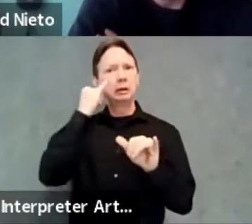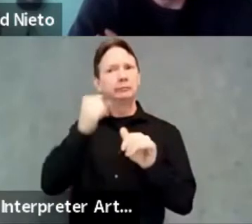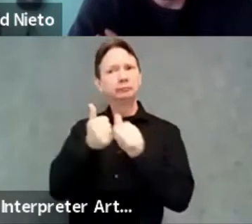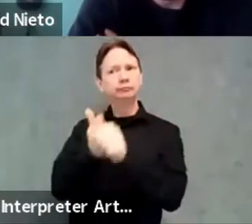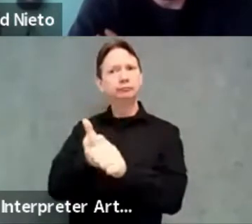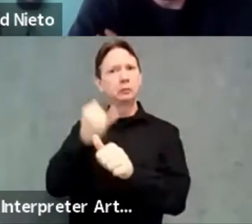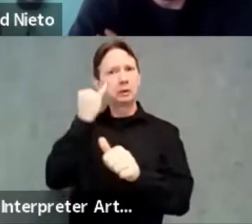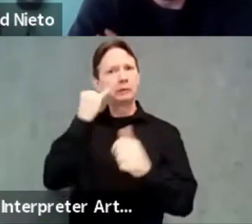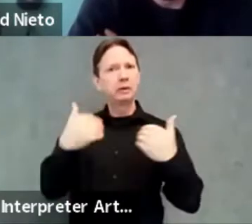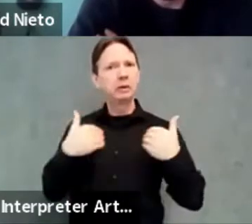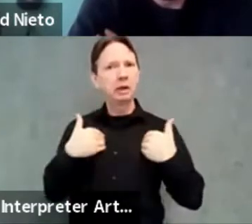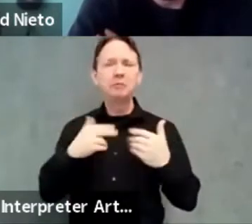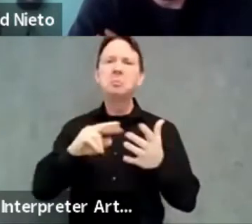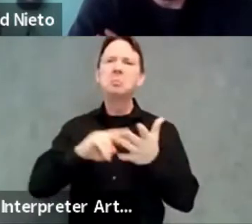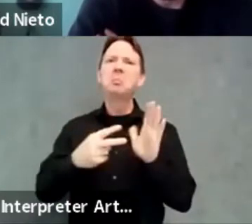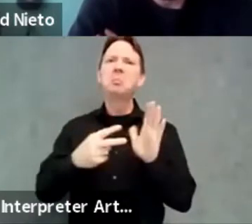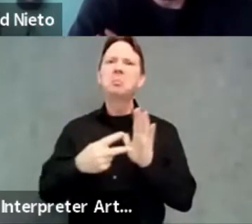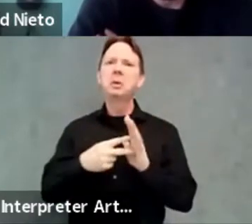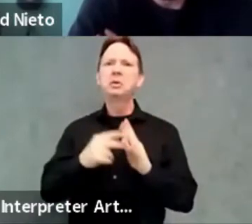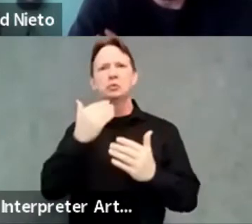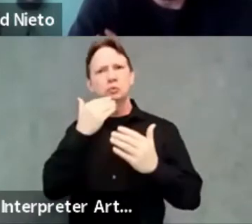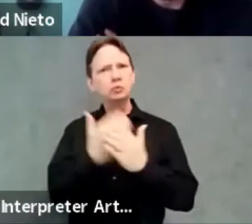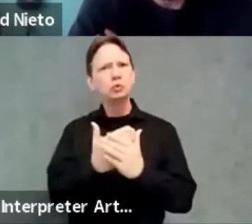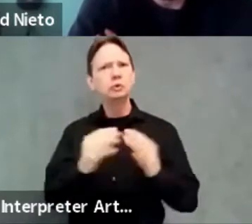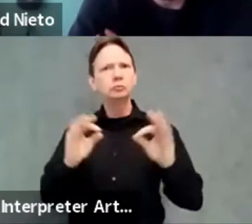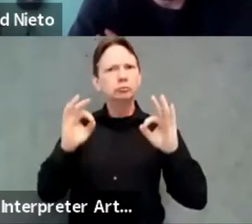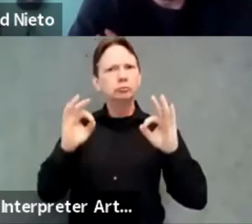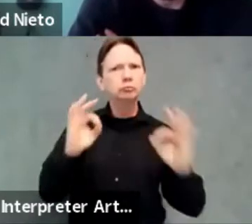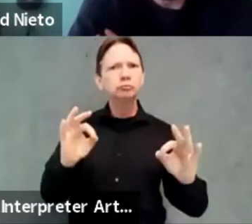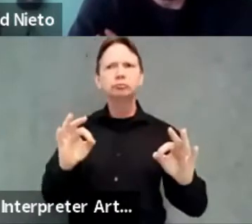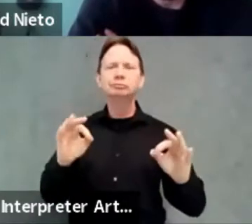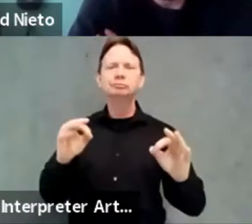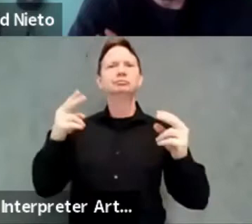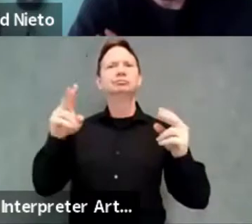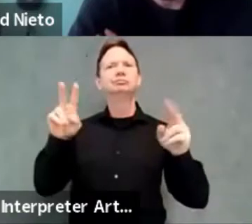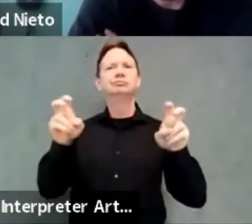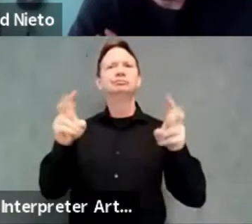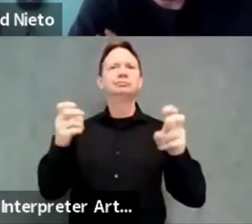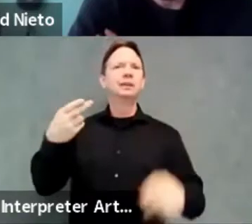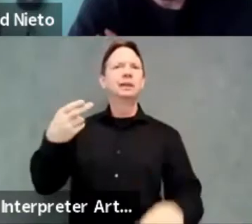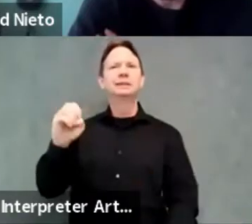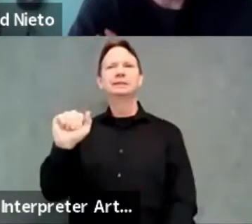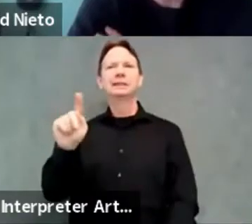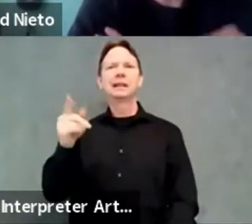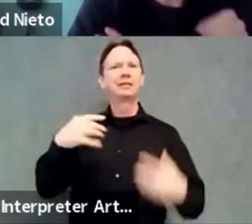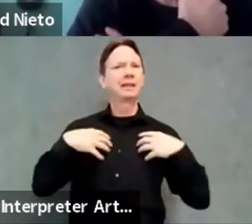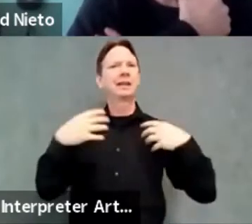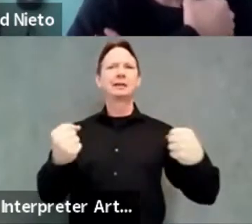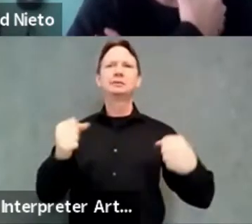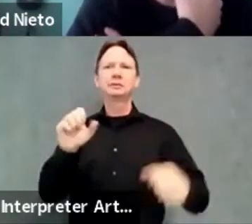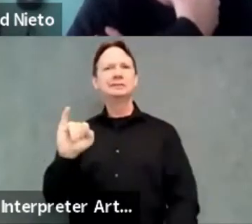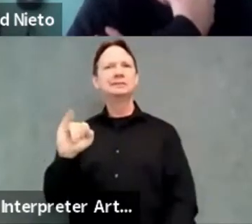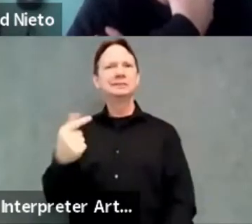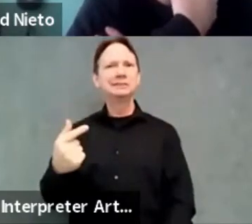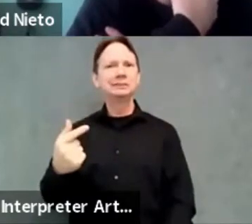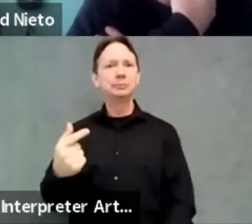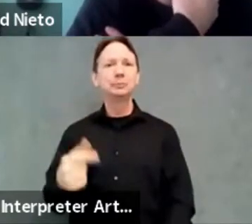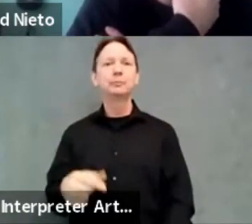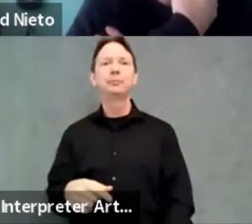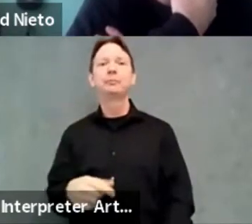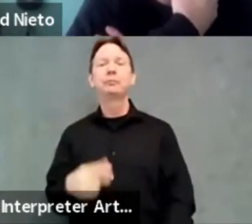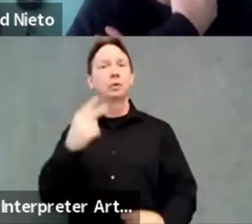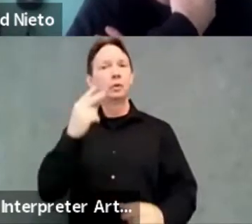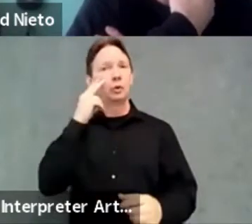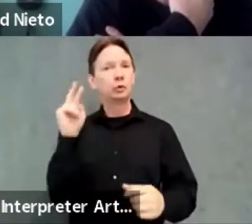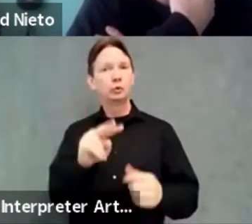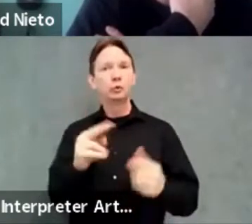these on an annual basis to make sure that SIGs are healthy and vital. And some of the things they look at are Your membership. SIGs are required to have a